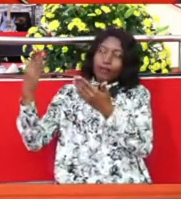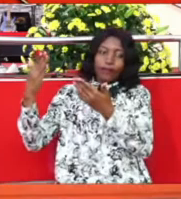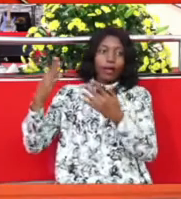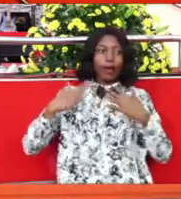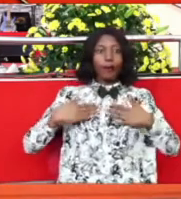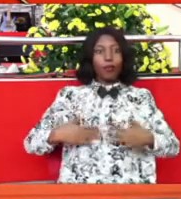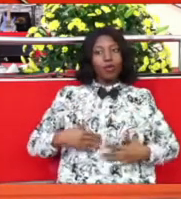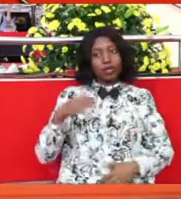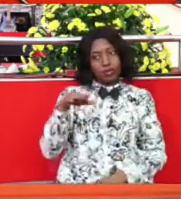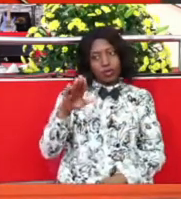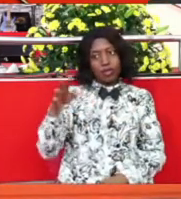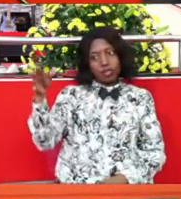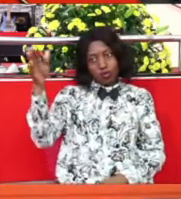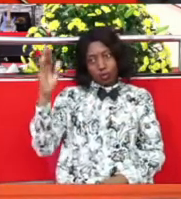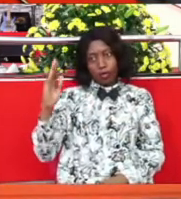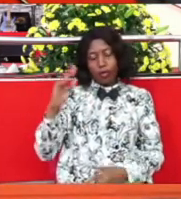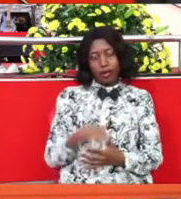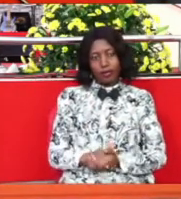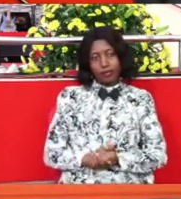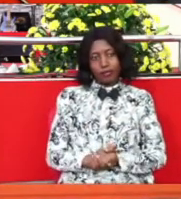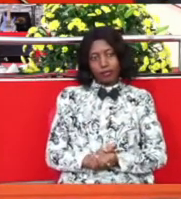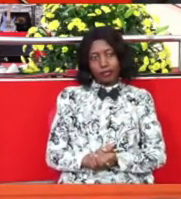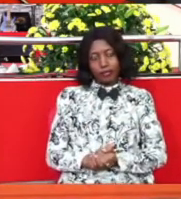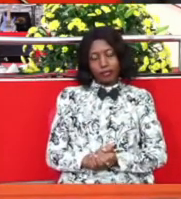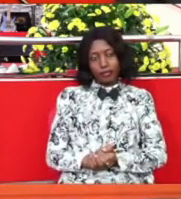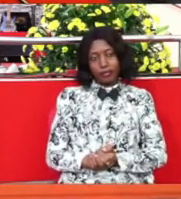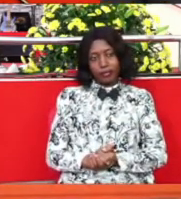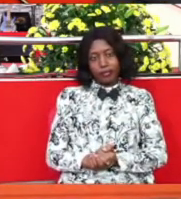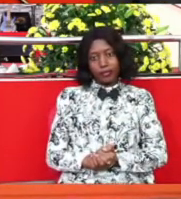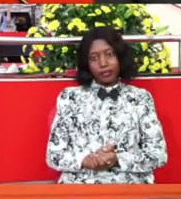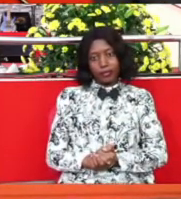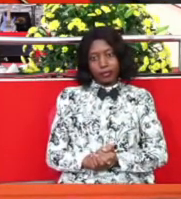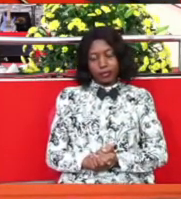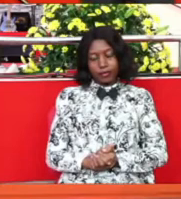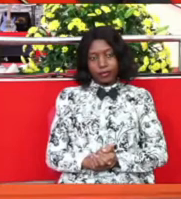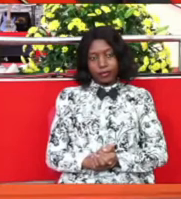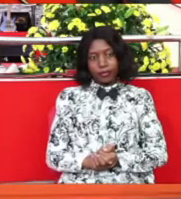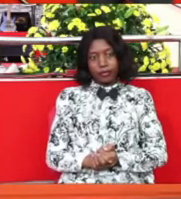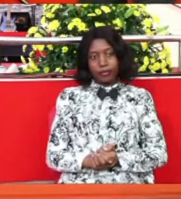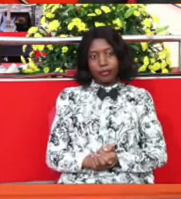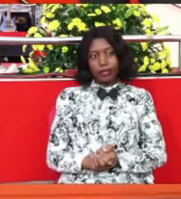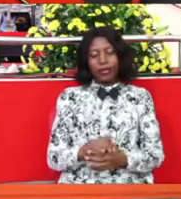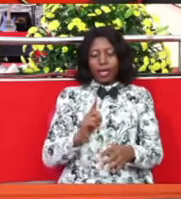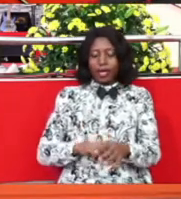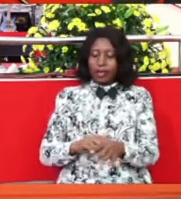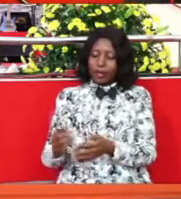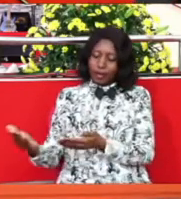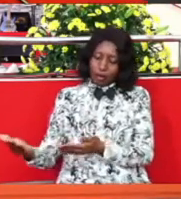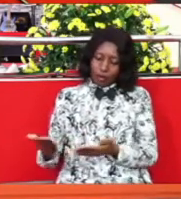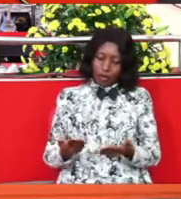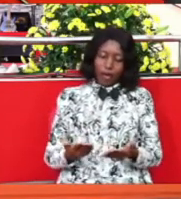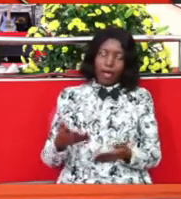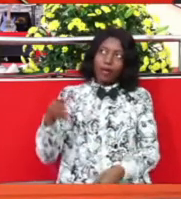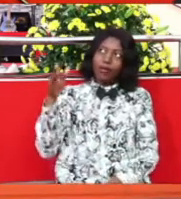as a living sacrifice. Lakini ukijua jinsi ya kutolea mwili wako kama dhabihu inayoishi. As you welcome God to your body